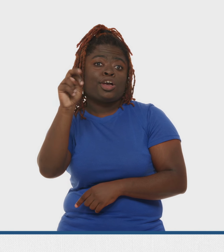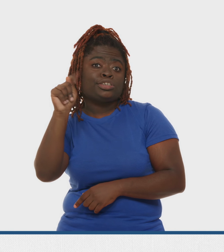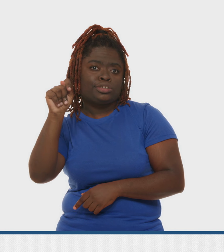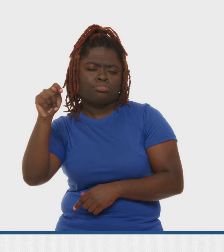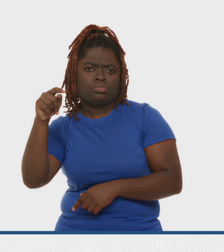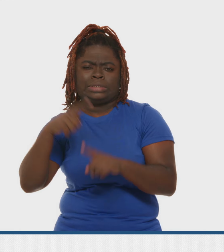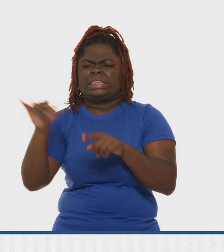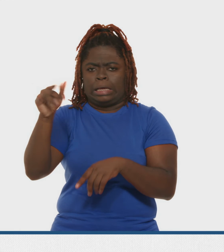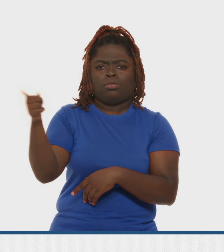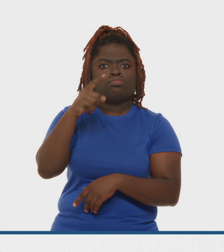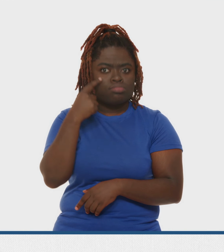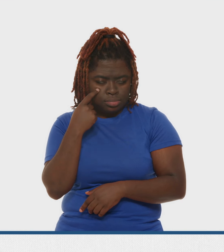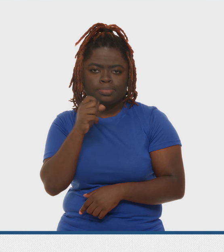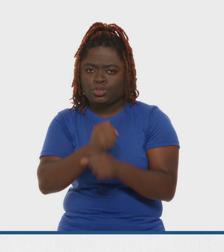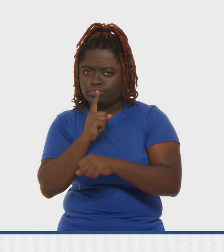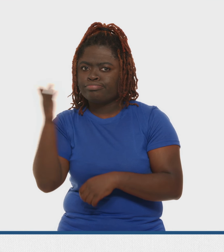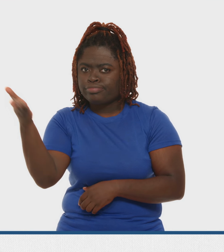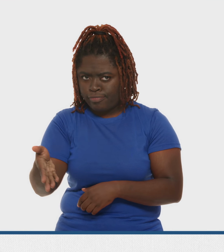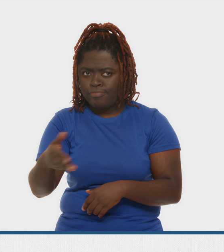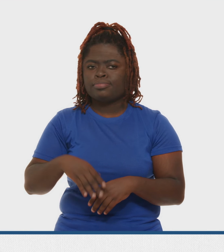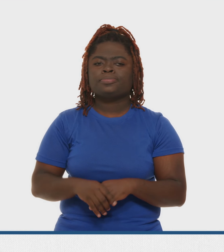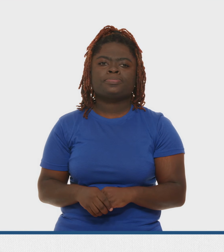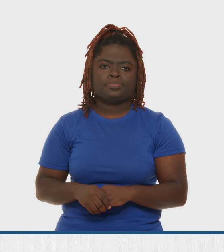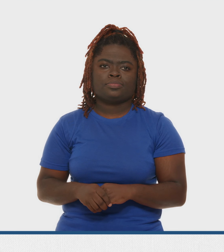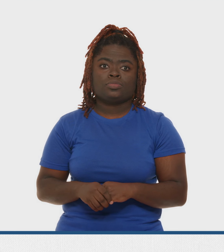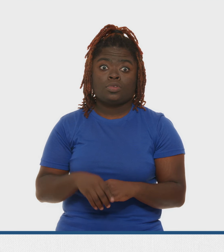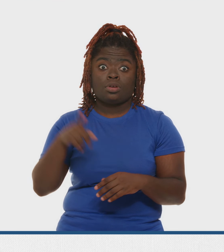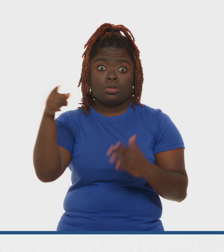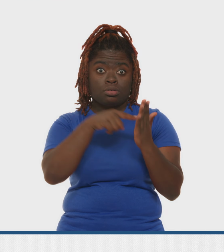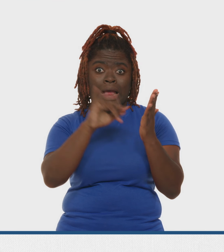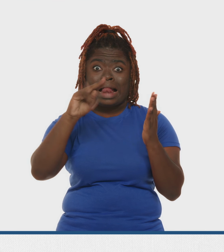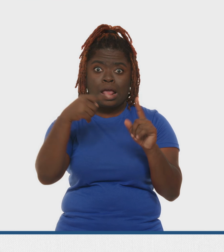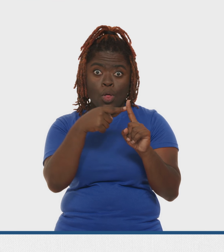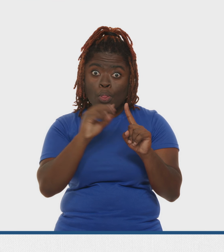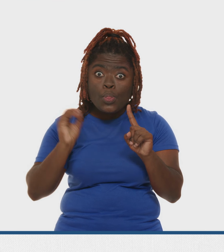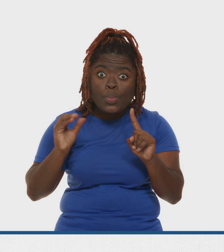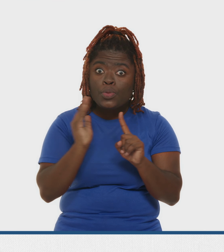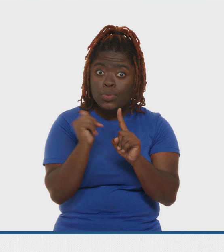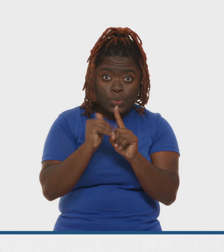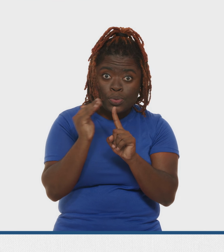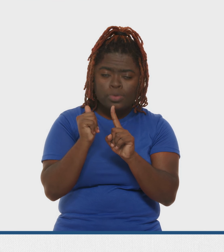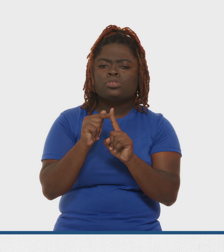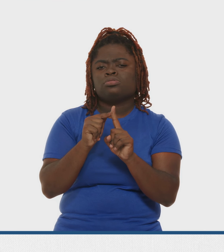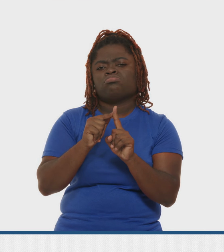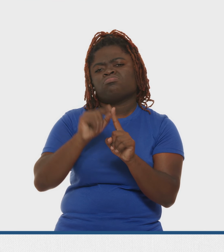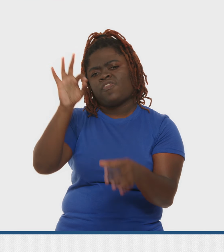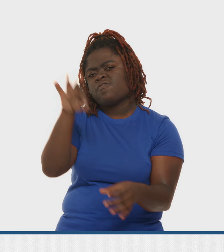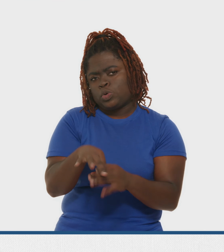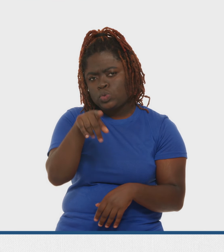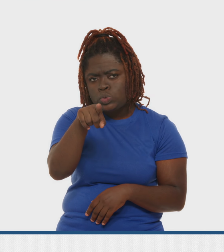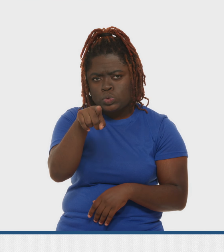agents and poll clerk. Step 4. The presiding officer then inspects the index finger of the elector